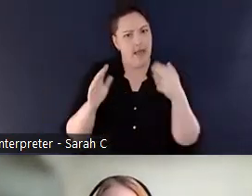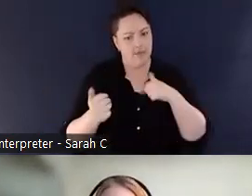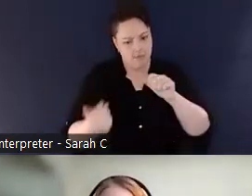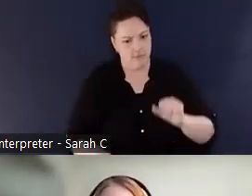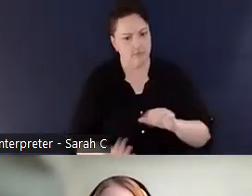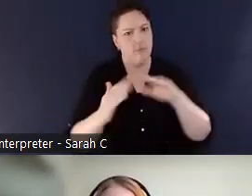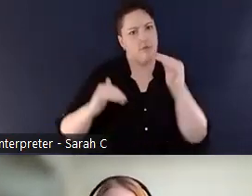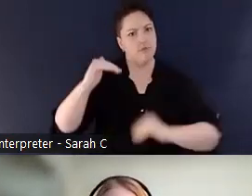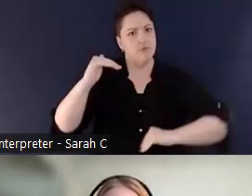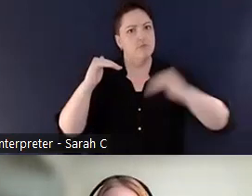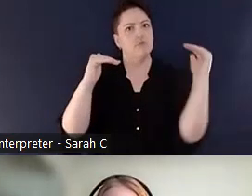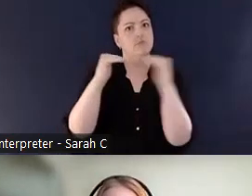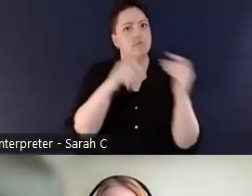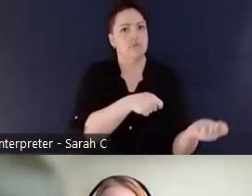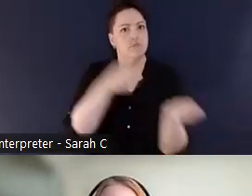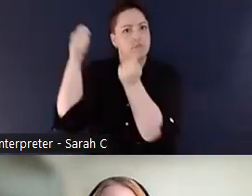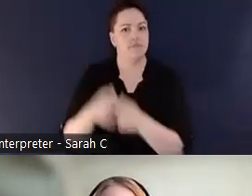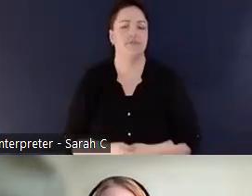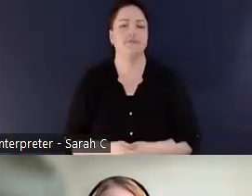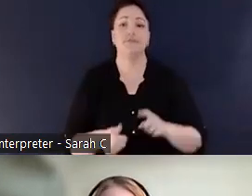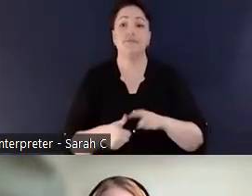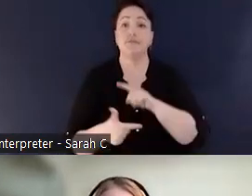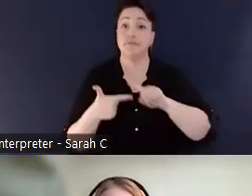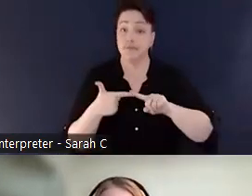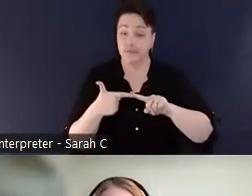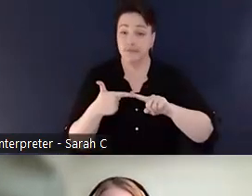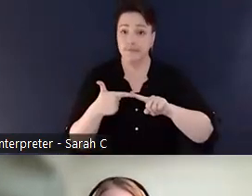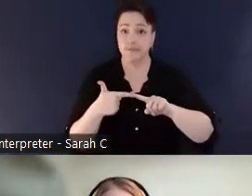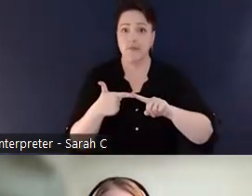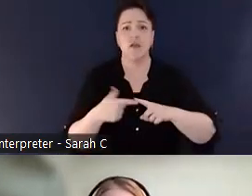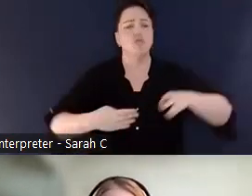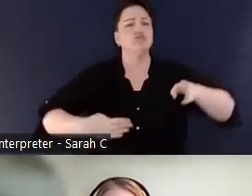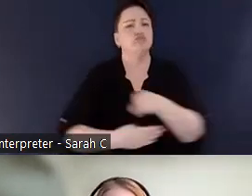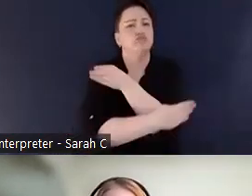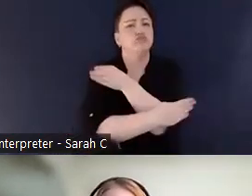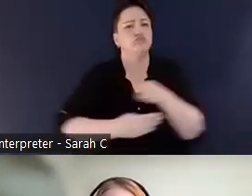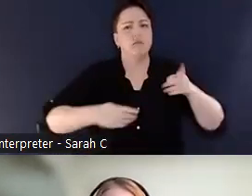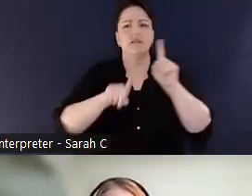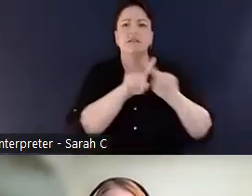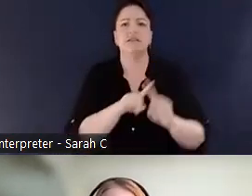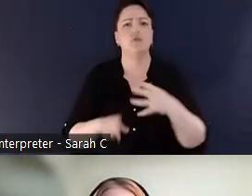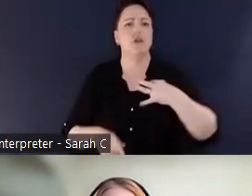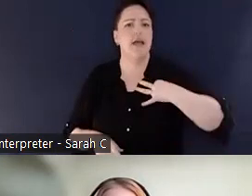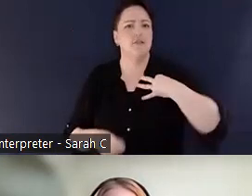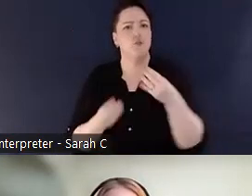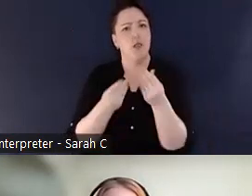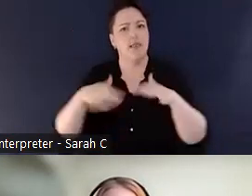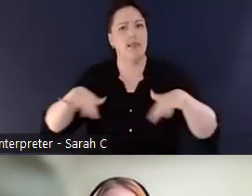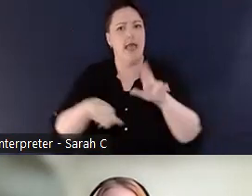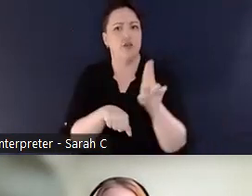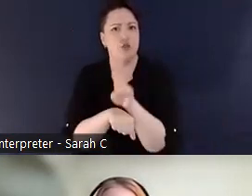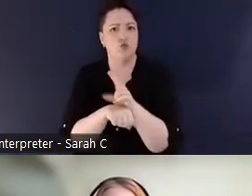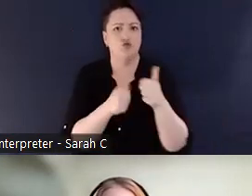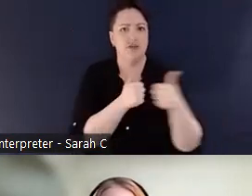really to support a range of eligible land use and transportation activities that will ultimately